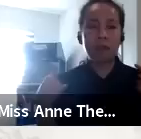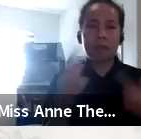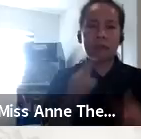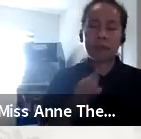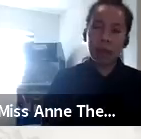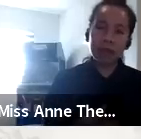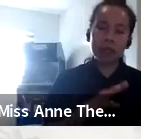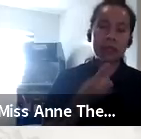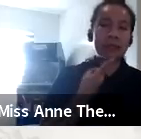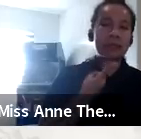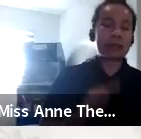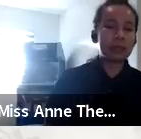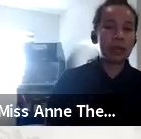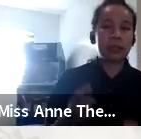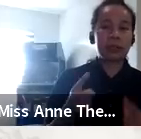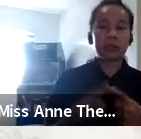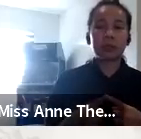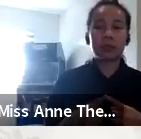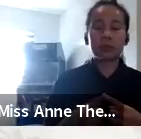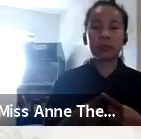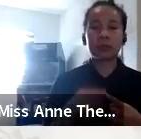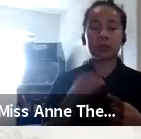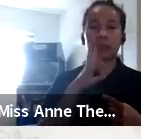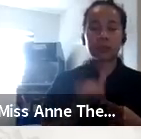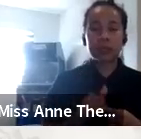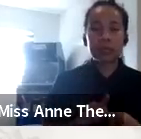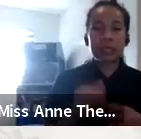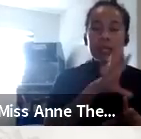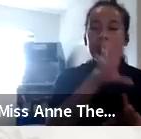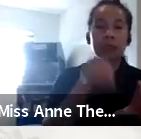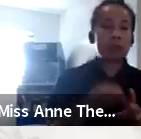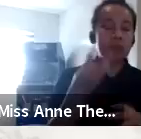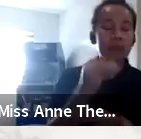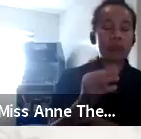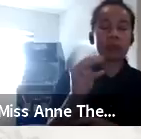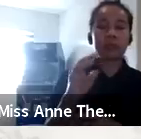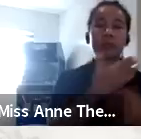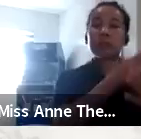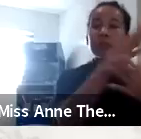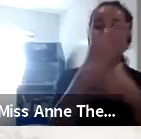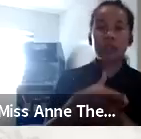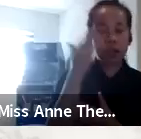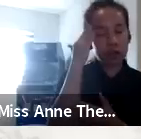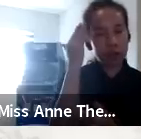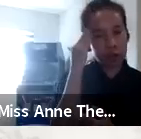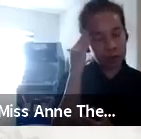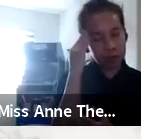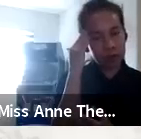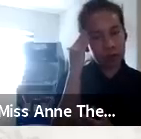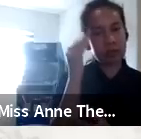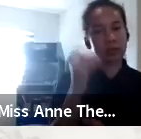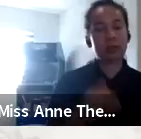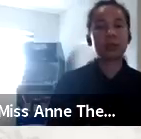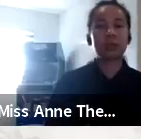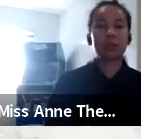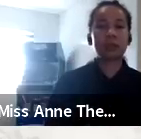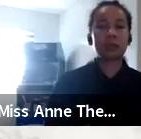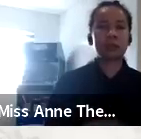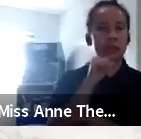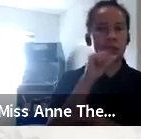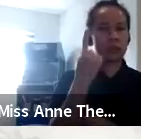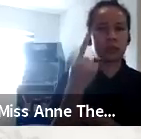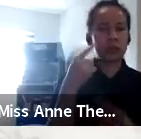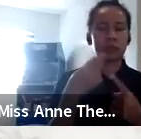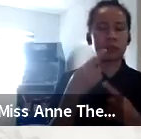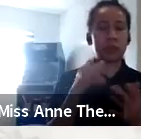and desire to impart themselves, to share knowledge, not just to their pupils, to